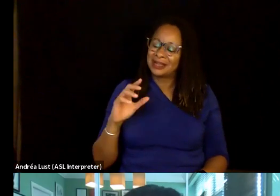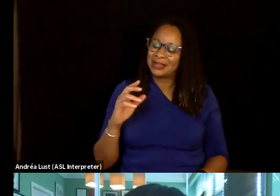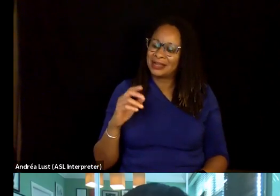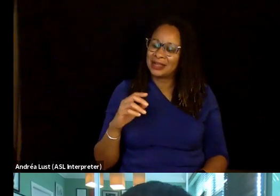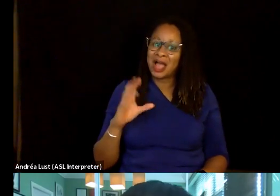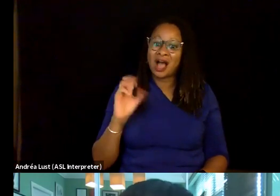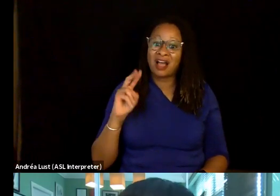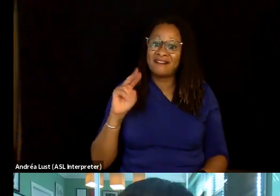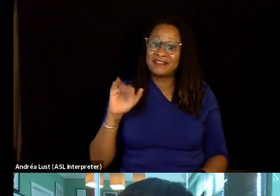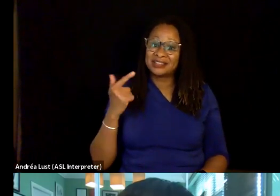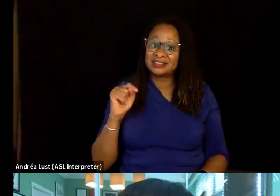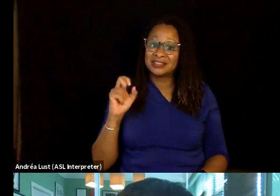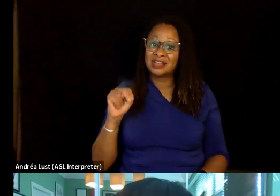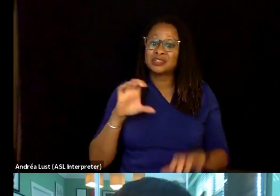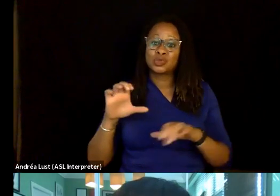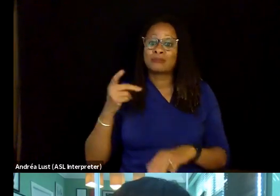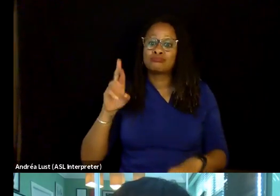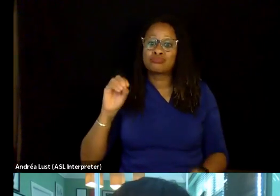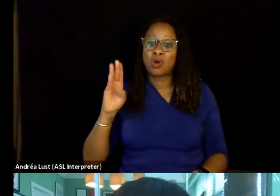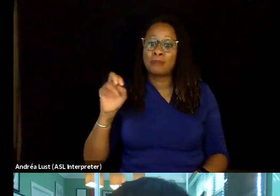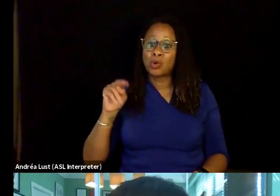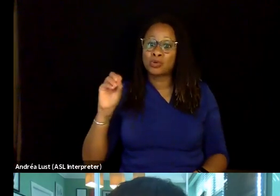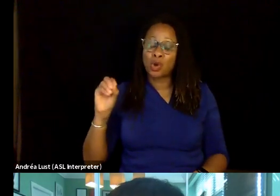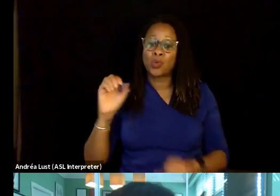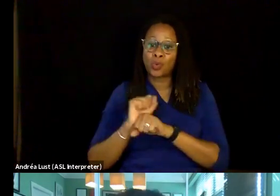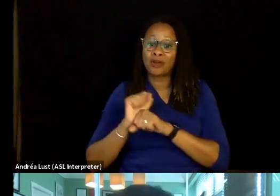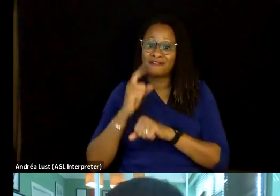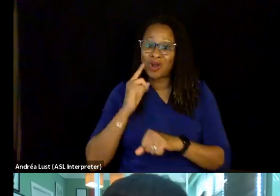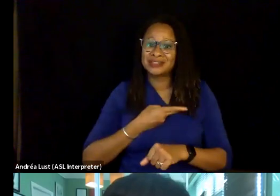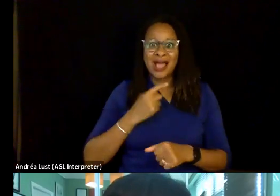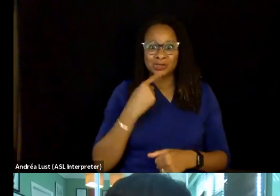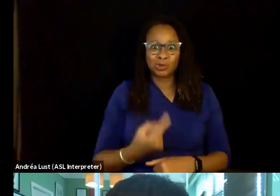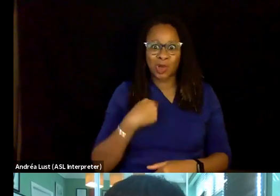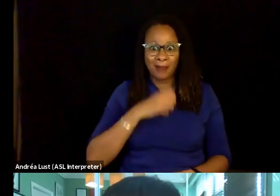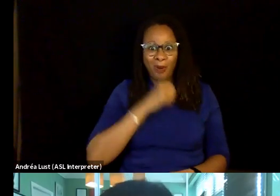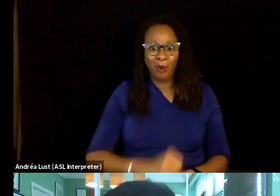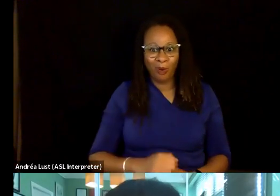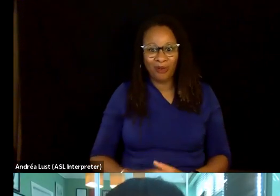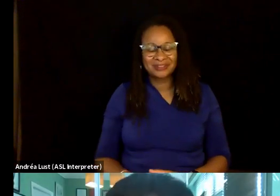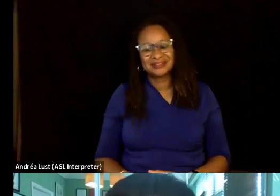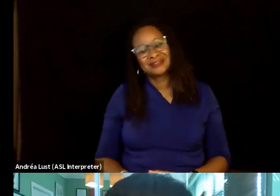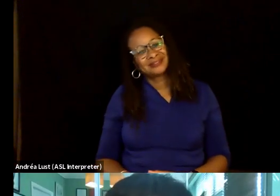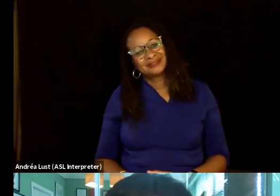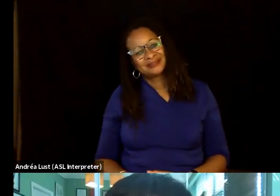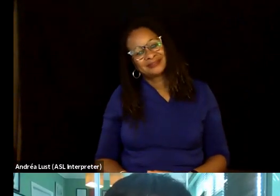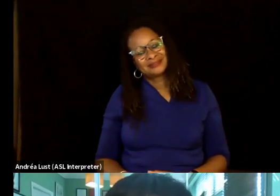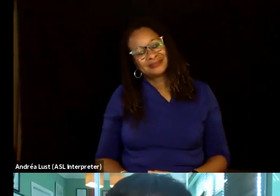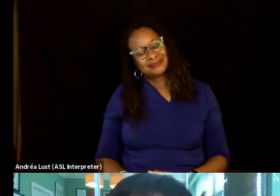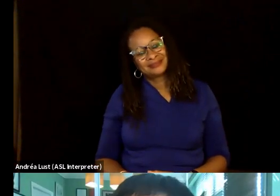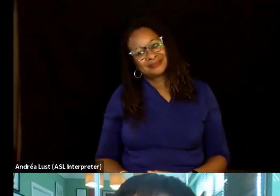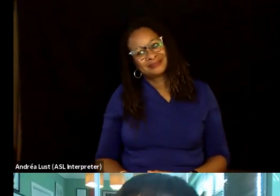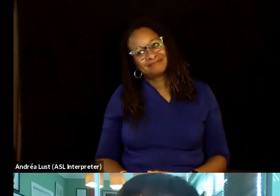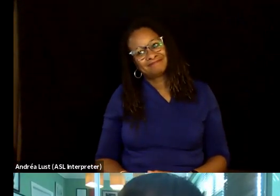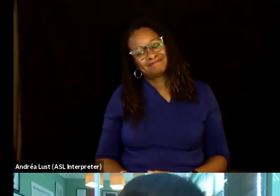Covington is doing pro bono work for us. Like I told you, I'm old, you know? So, you know, it's